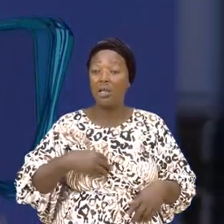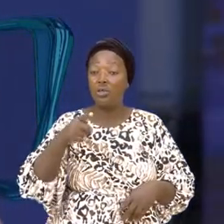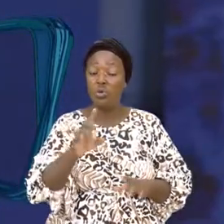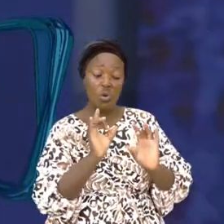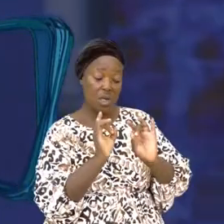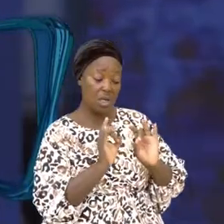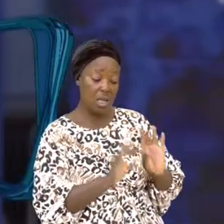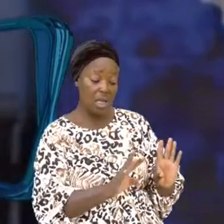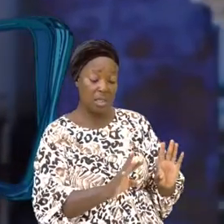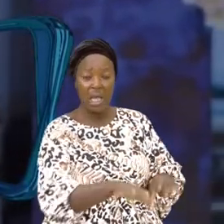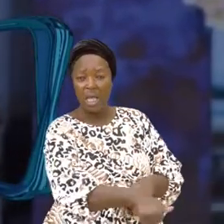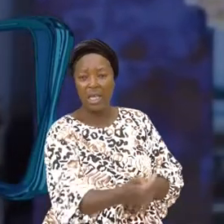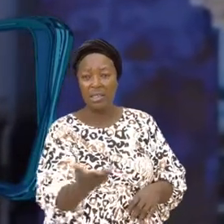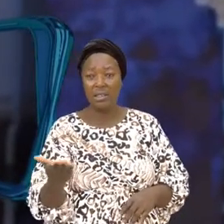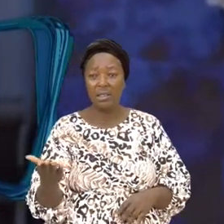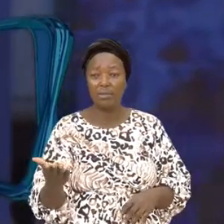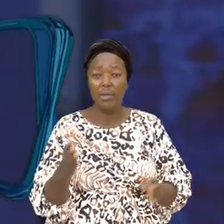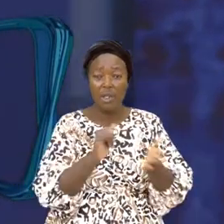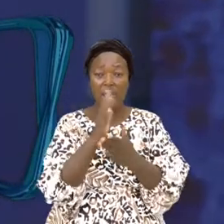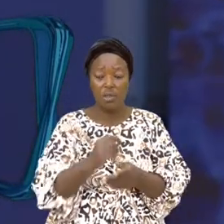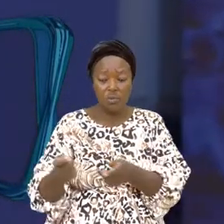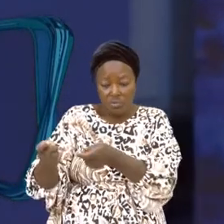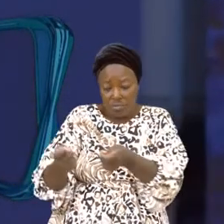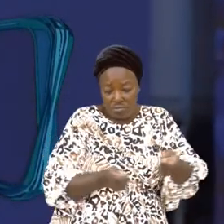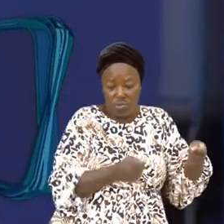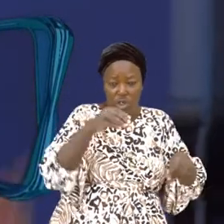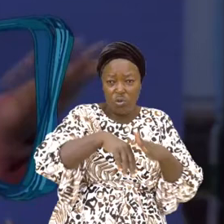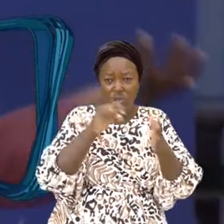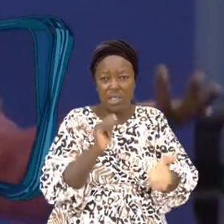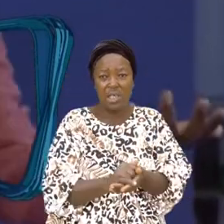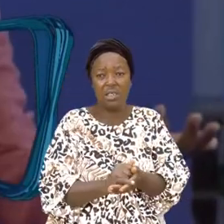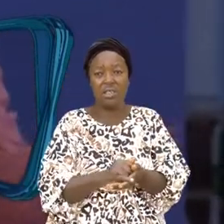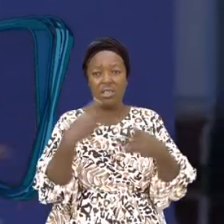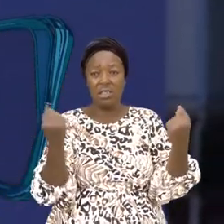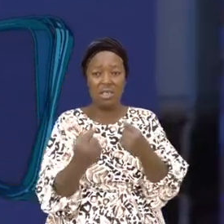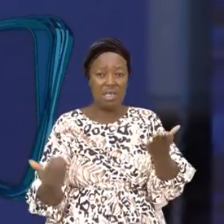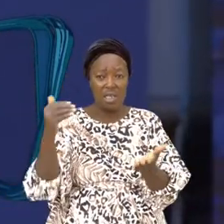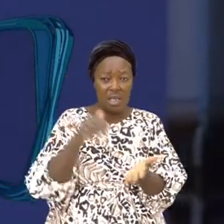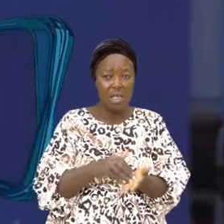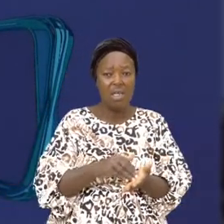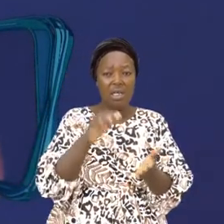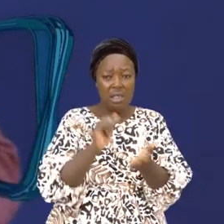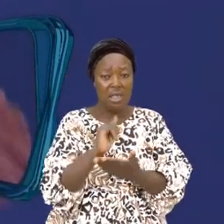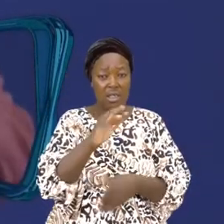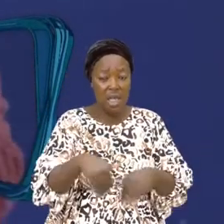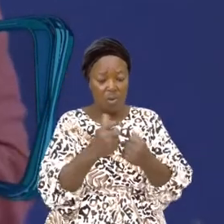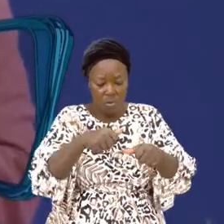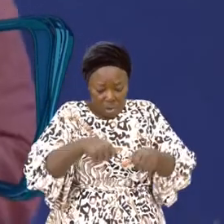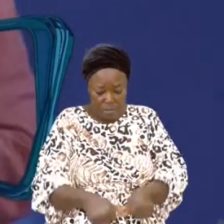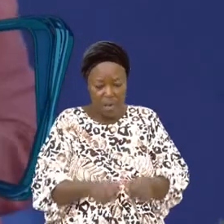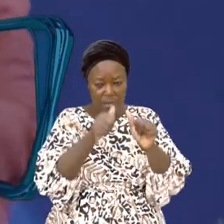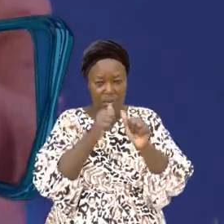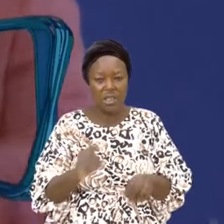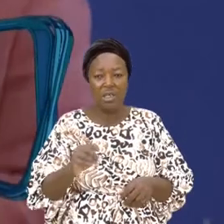hate anything that will drag you back there again. That's how you remain blessed. Look at